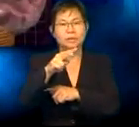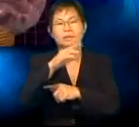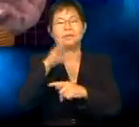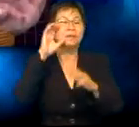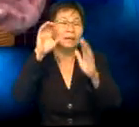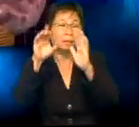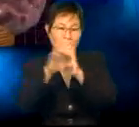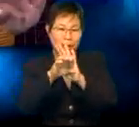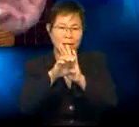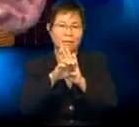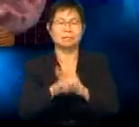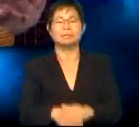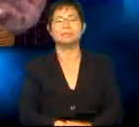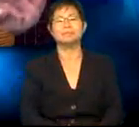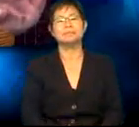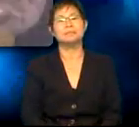images.